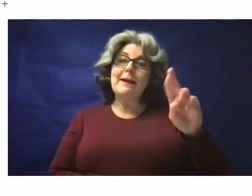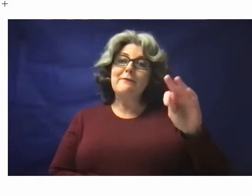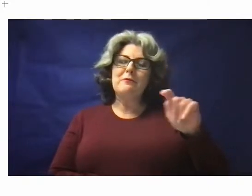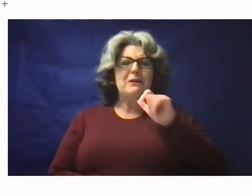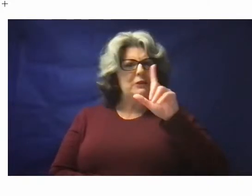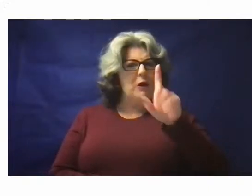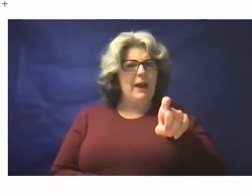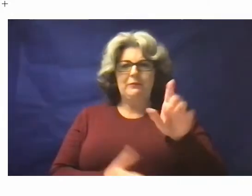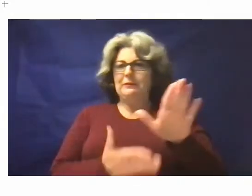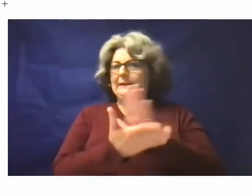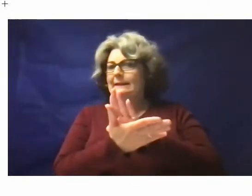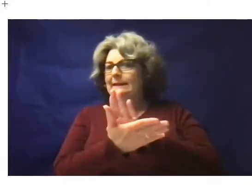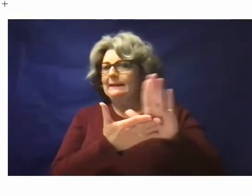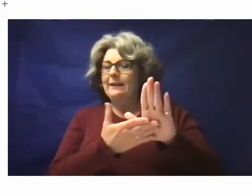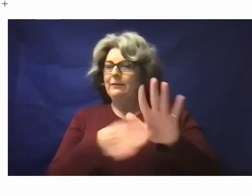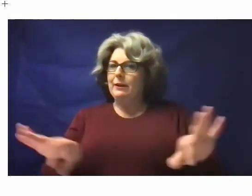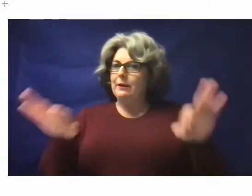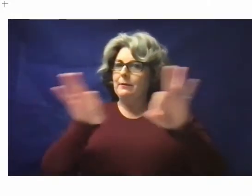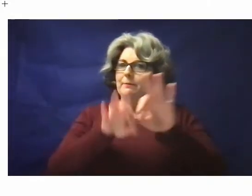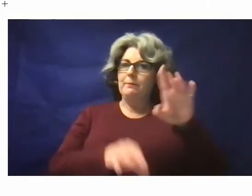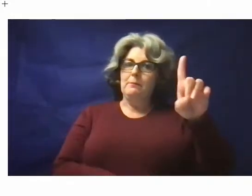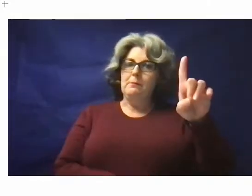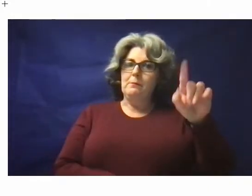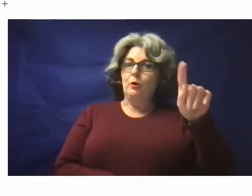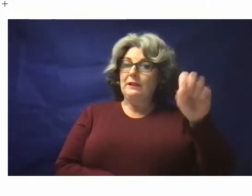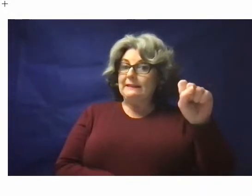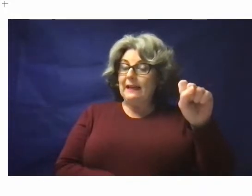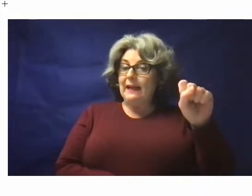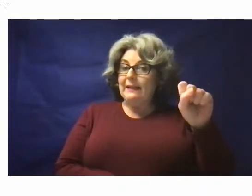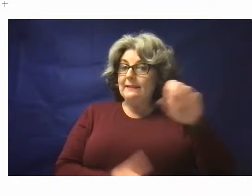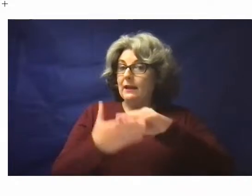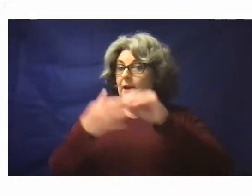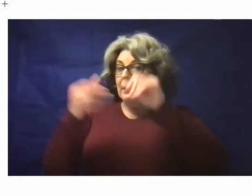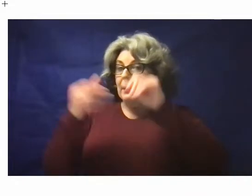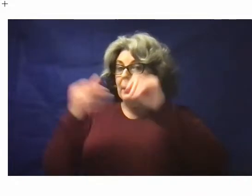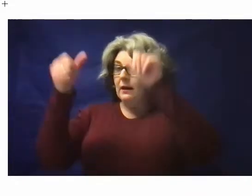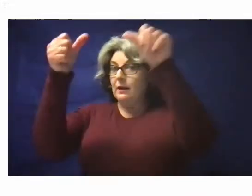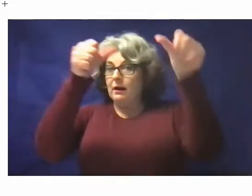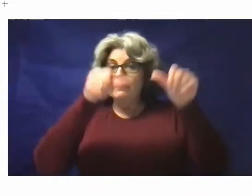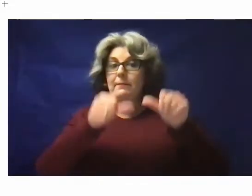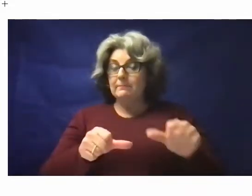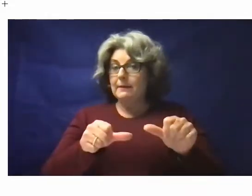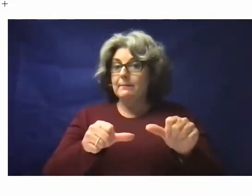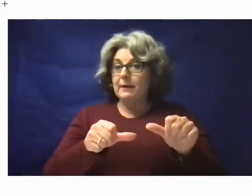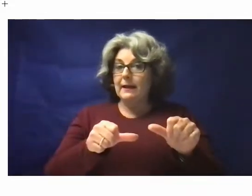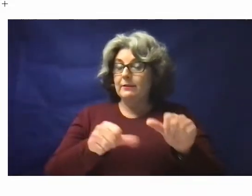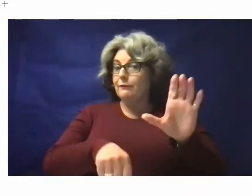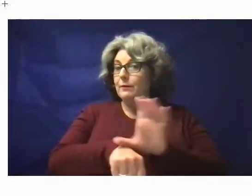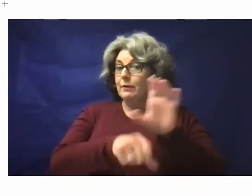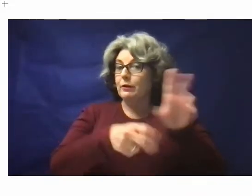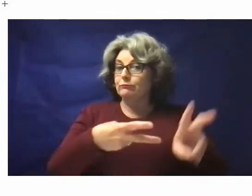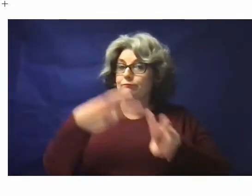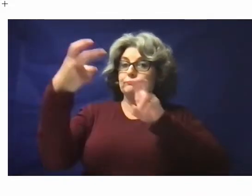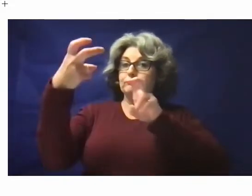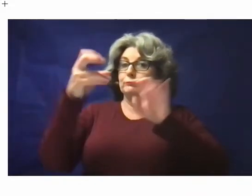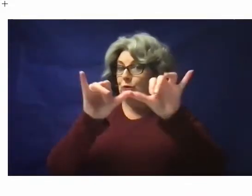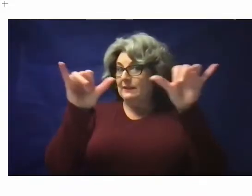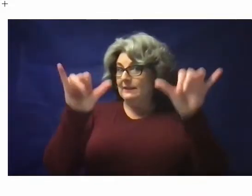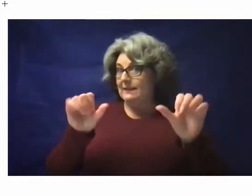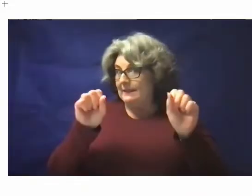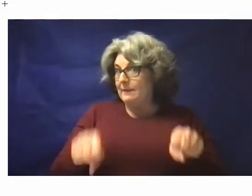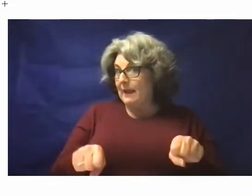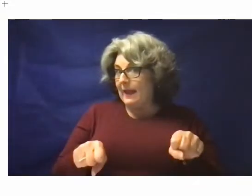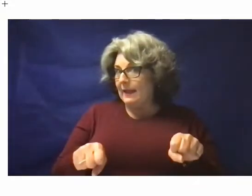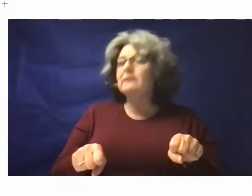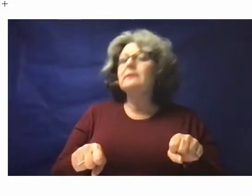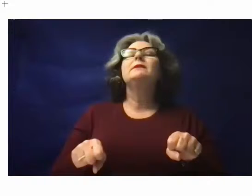it clear with dates. You can just copy and paste and upload your resume from your computer directly into the system, and it will do that as a